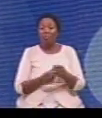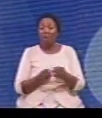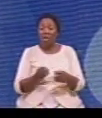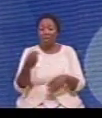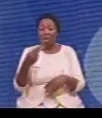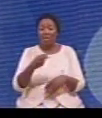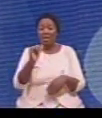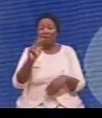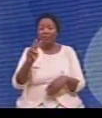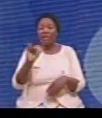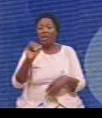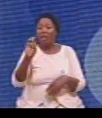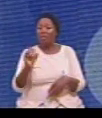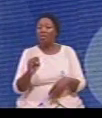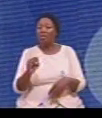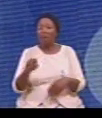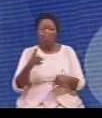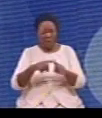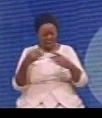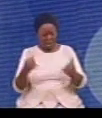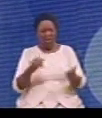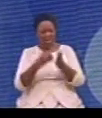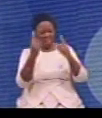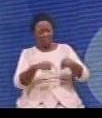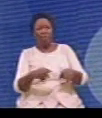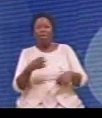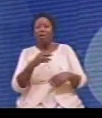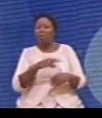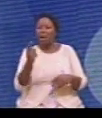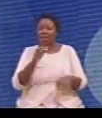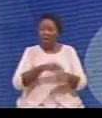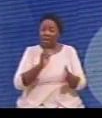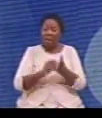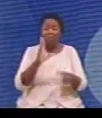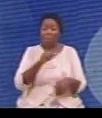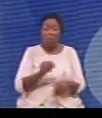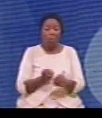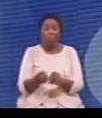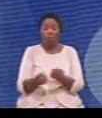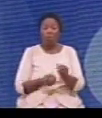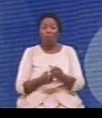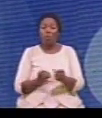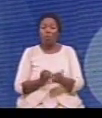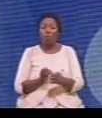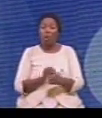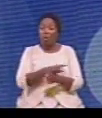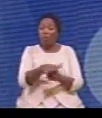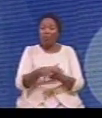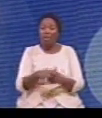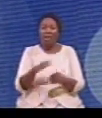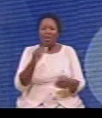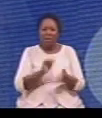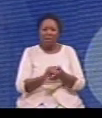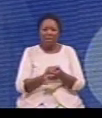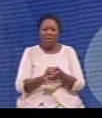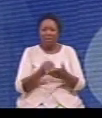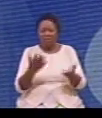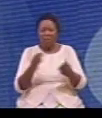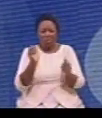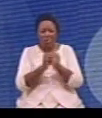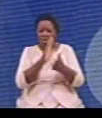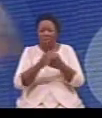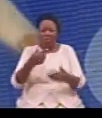HIV/AIDS, but now it came. At that time, there was no COVID. That even with the